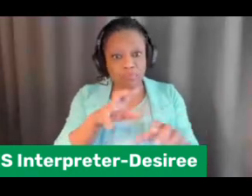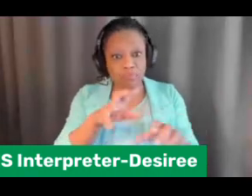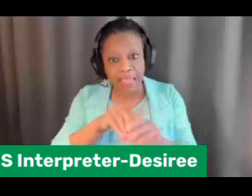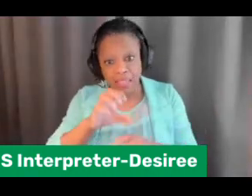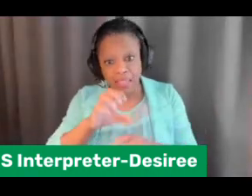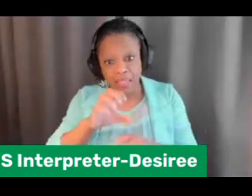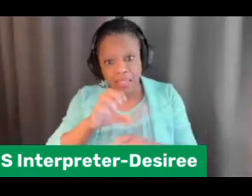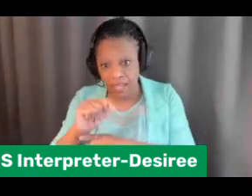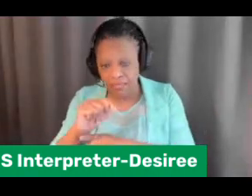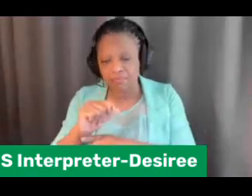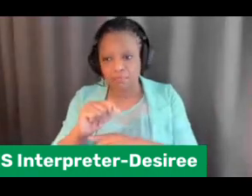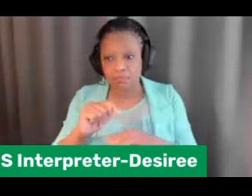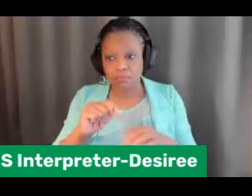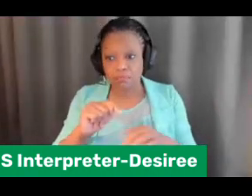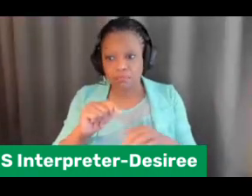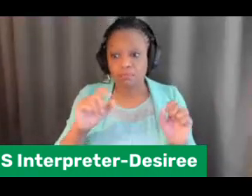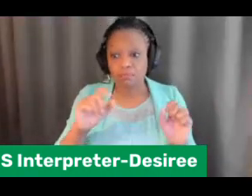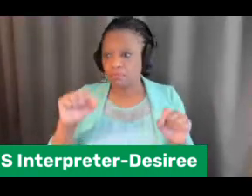here.